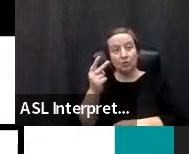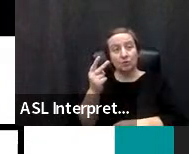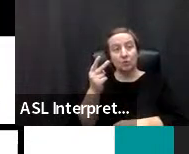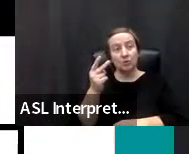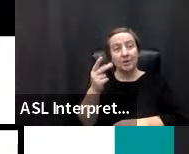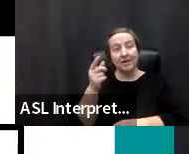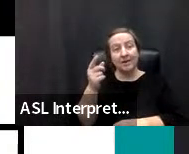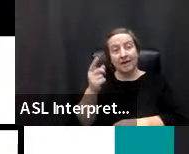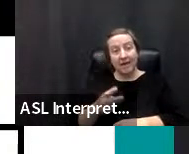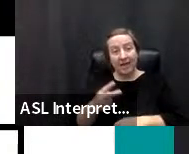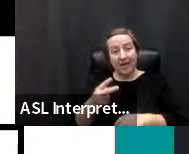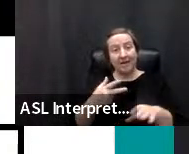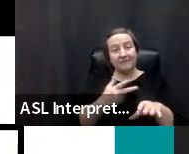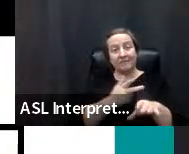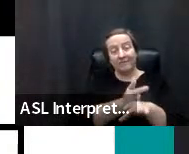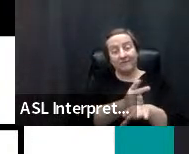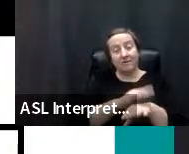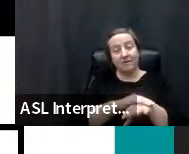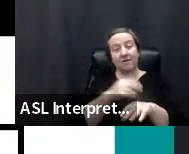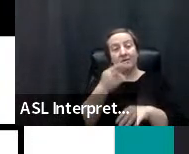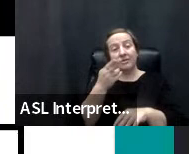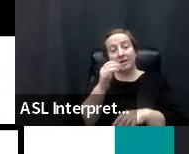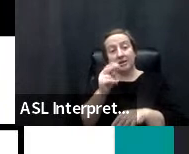half interchange options on Hayden Island.